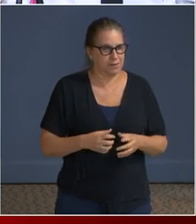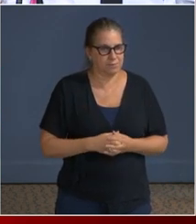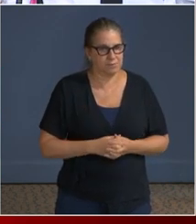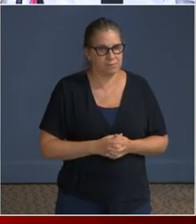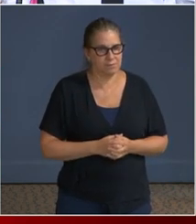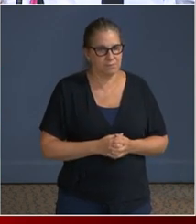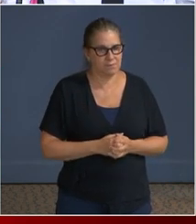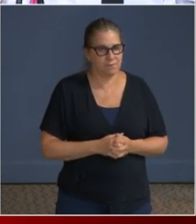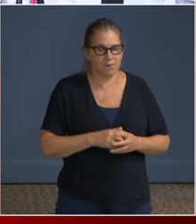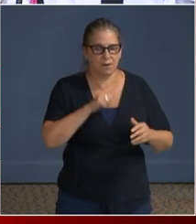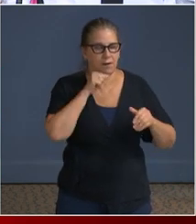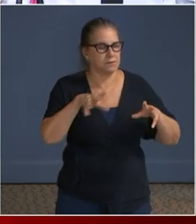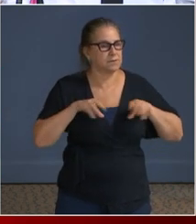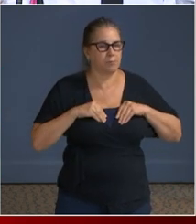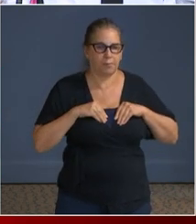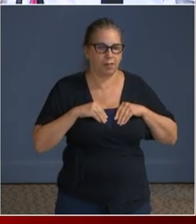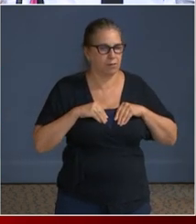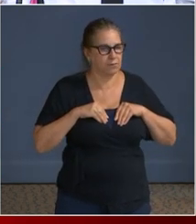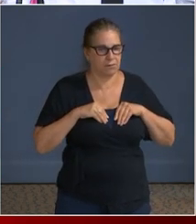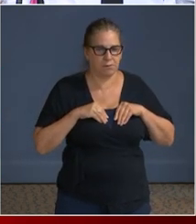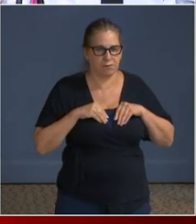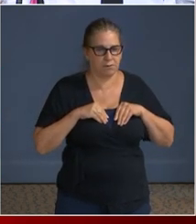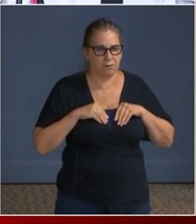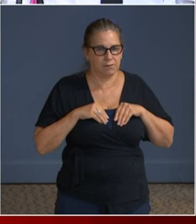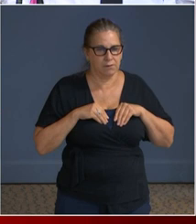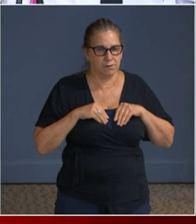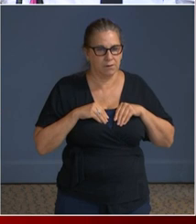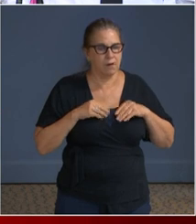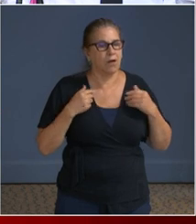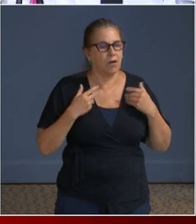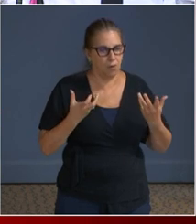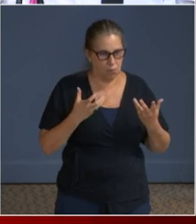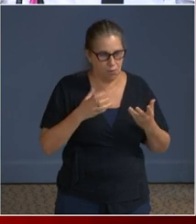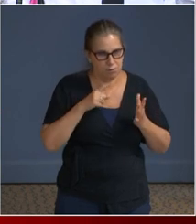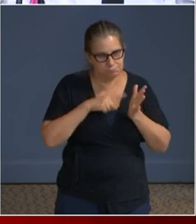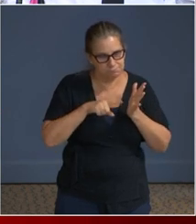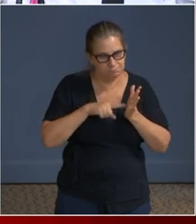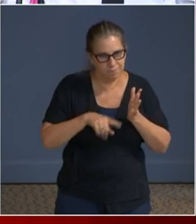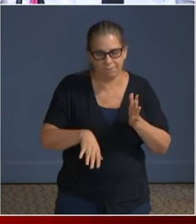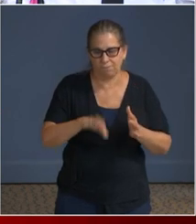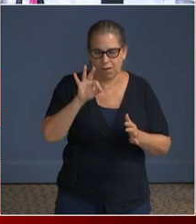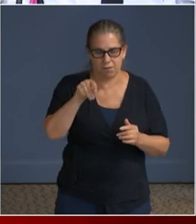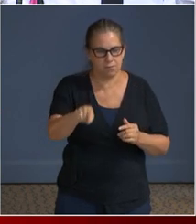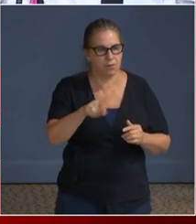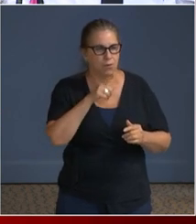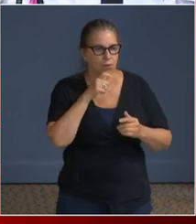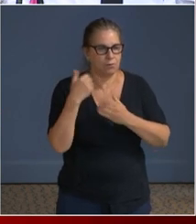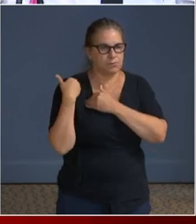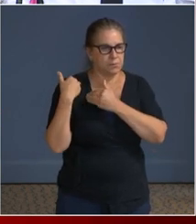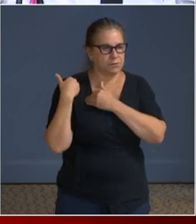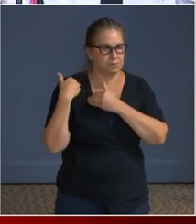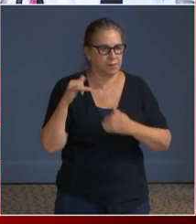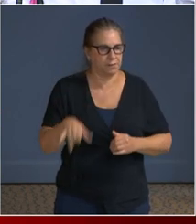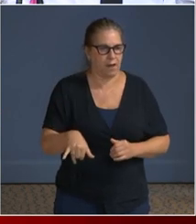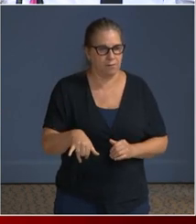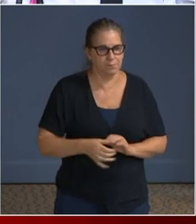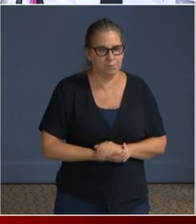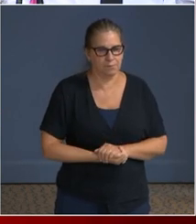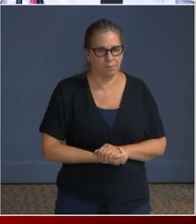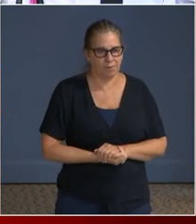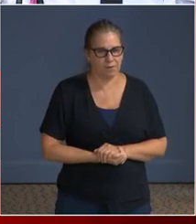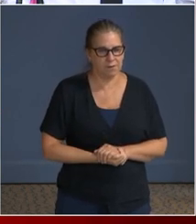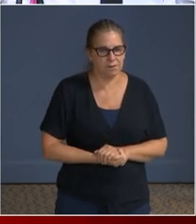unacceptable. We intend to find the people that are responsible for this. You know, if a shooting of